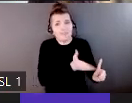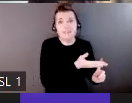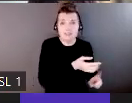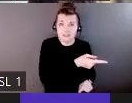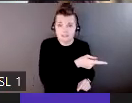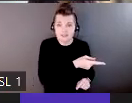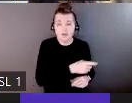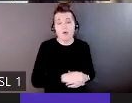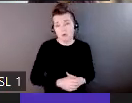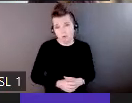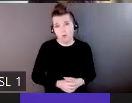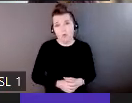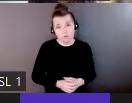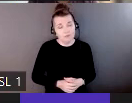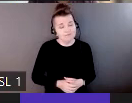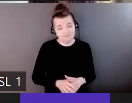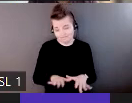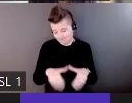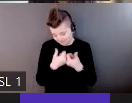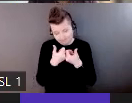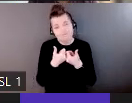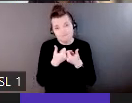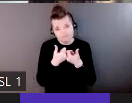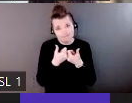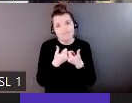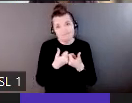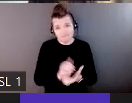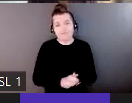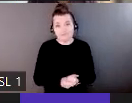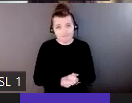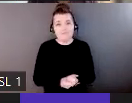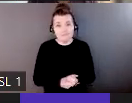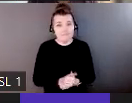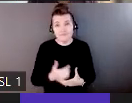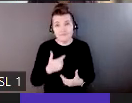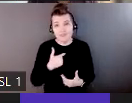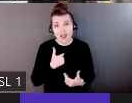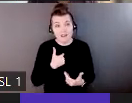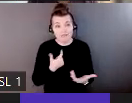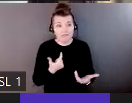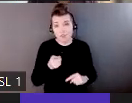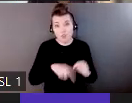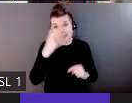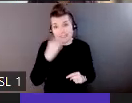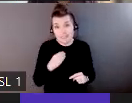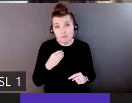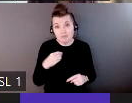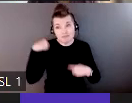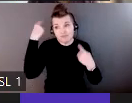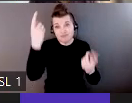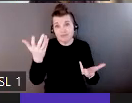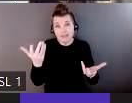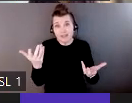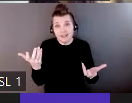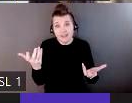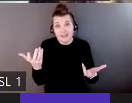assessing our cases. And way back when, it's the biggest thing that would keep me up at night, saying, what am I going to do if they make a